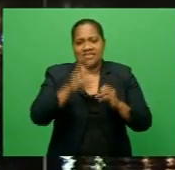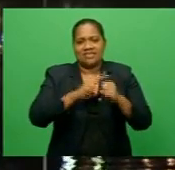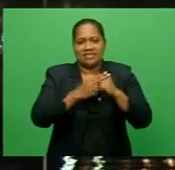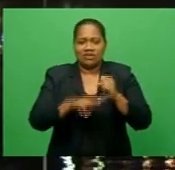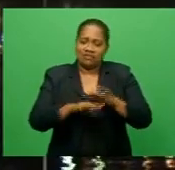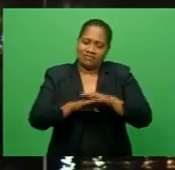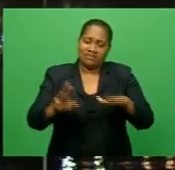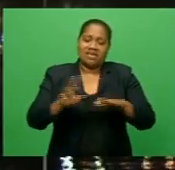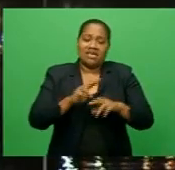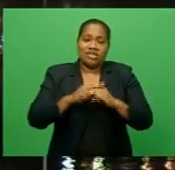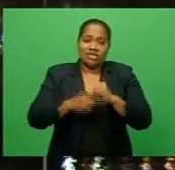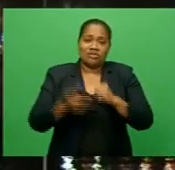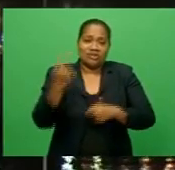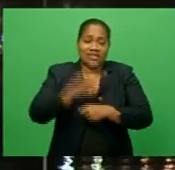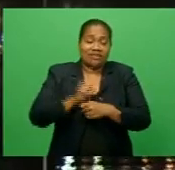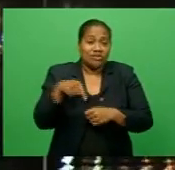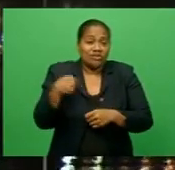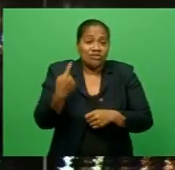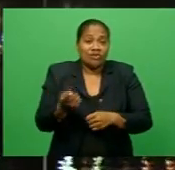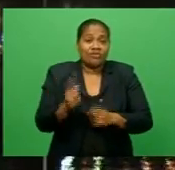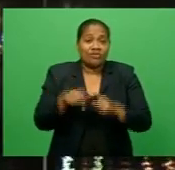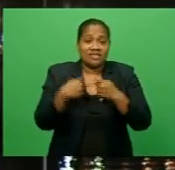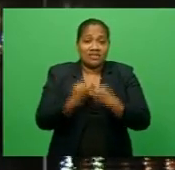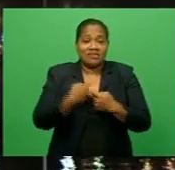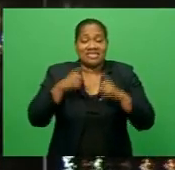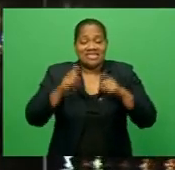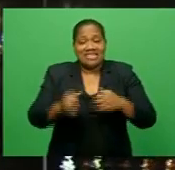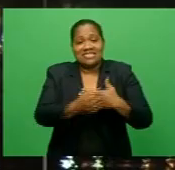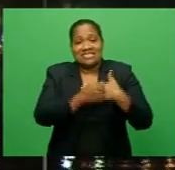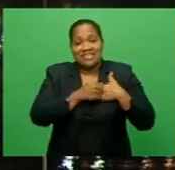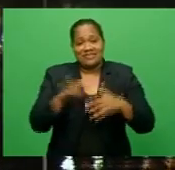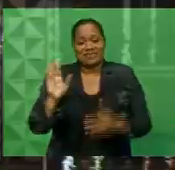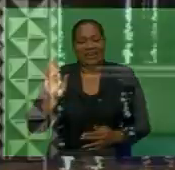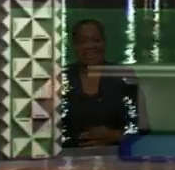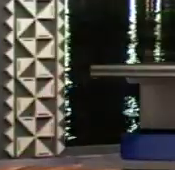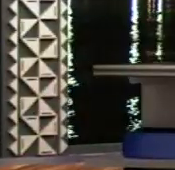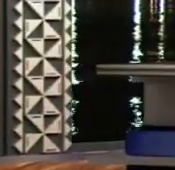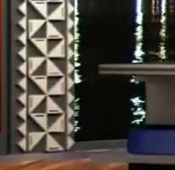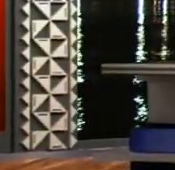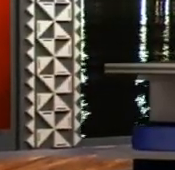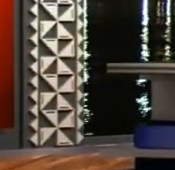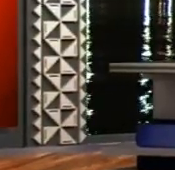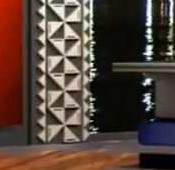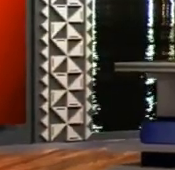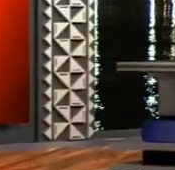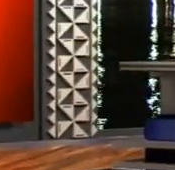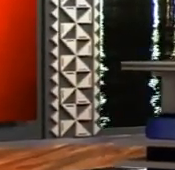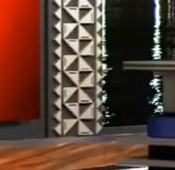for tonight. Until tomorrow from the team and I, stay safe. Bye for now.